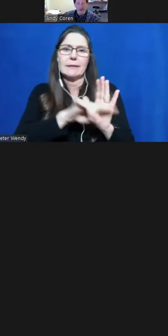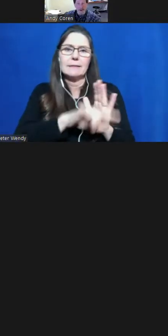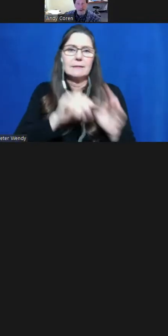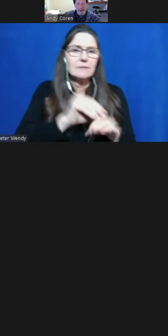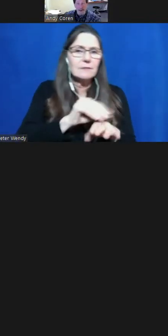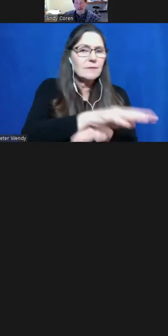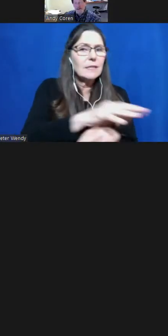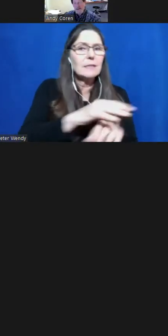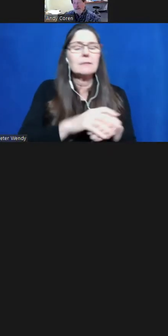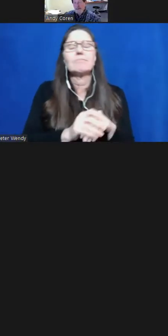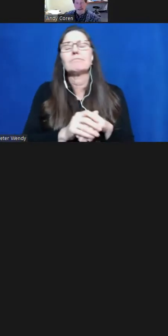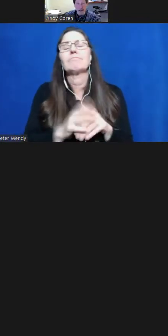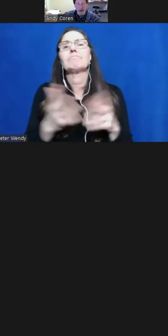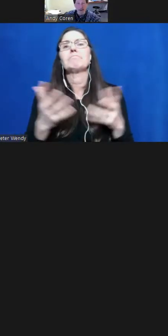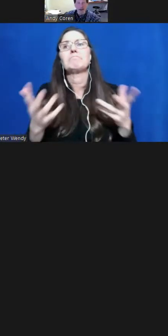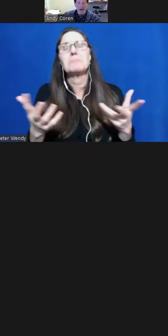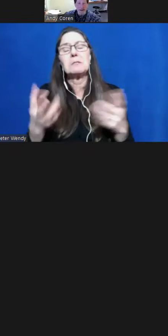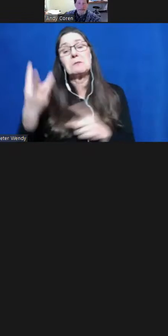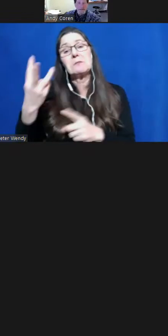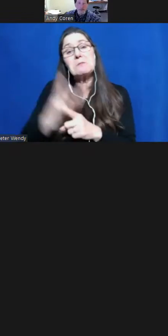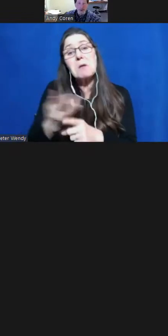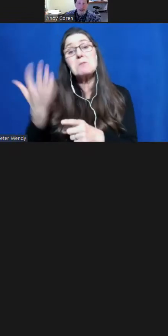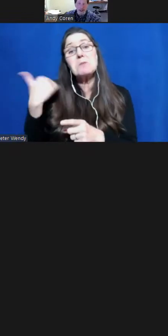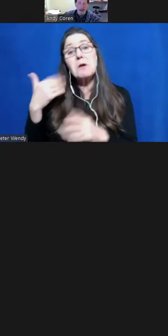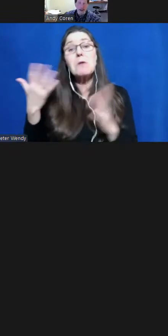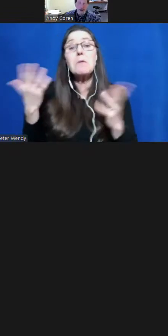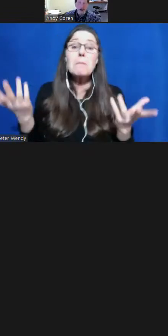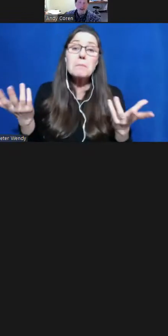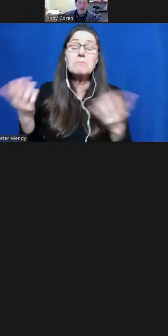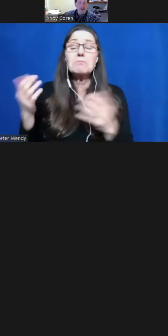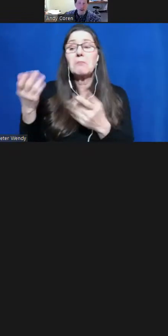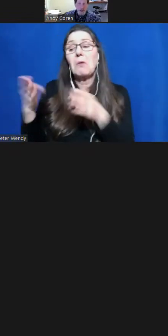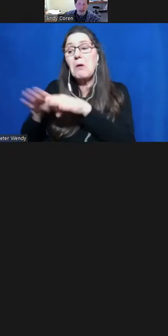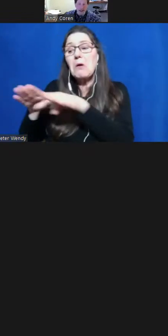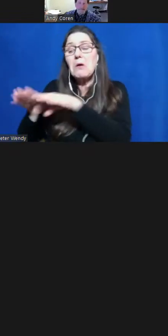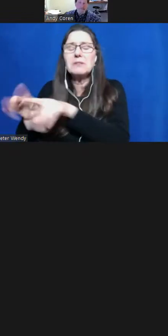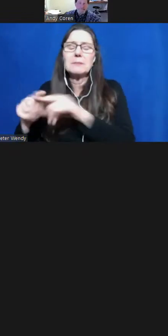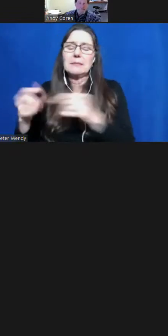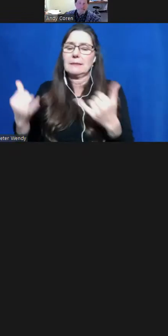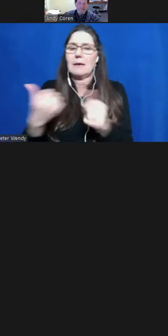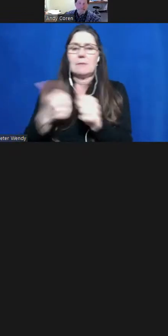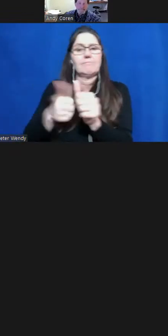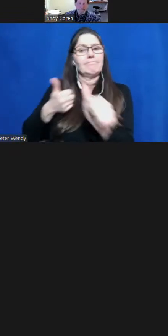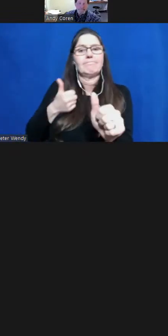some frequency 6 months ago, we're really trying to avoid that.